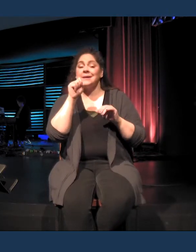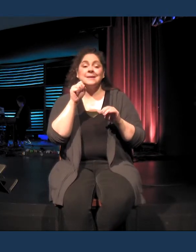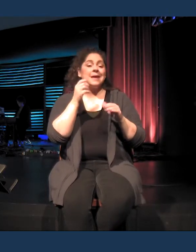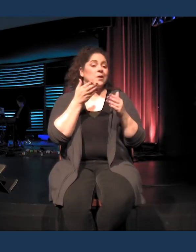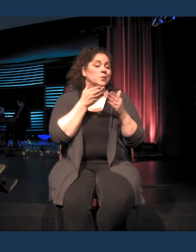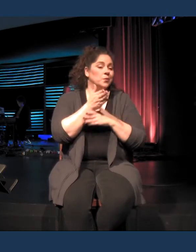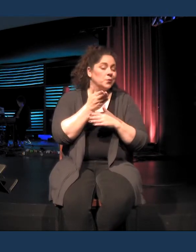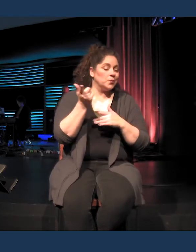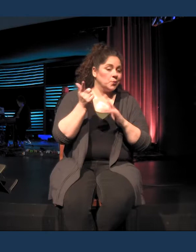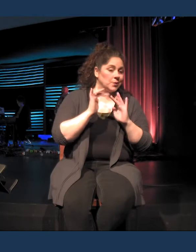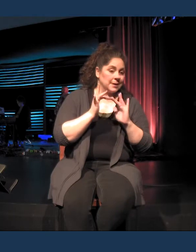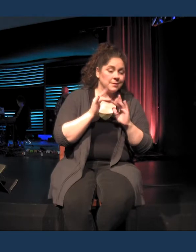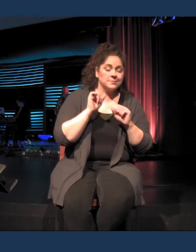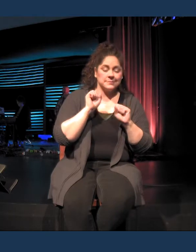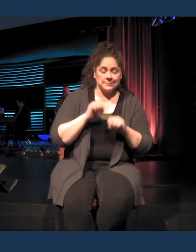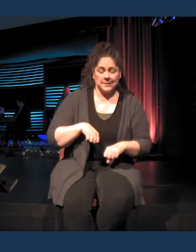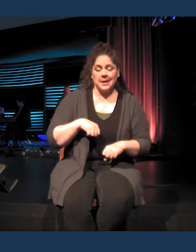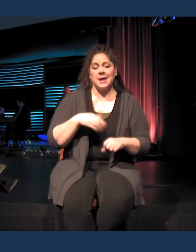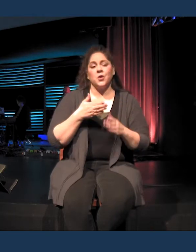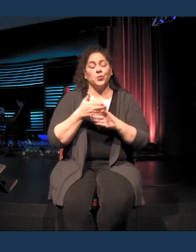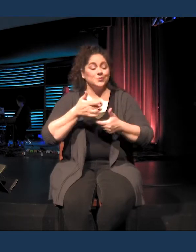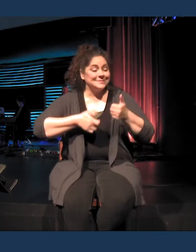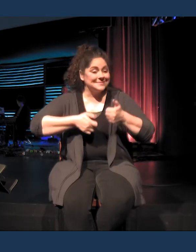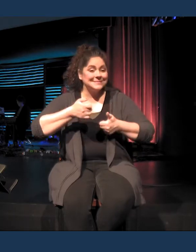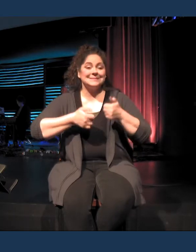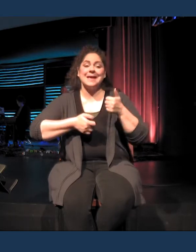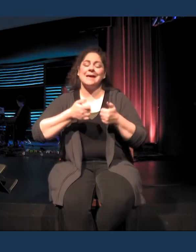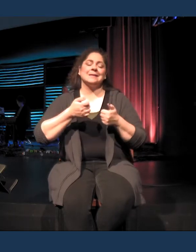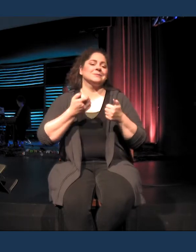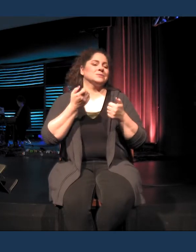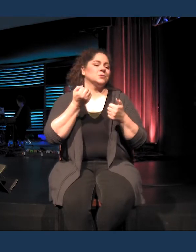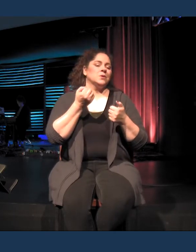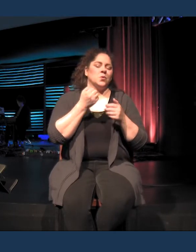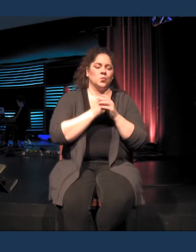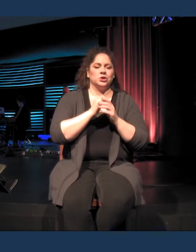the information on the screen through texting or